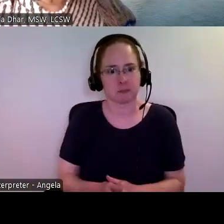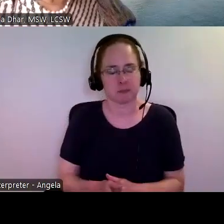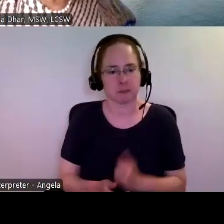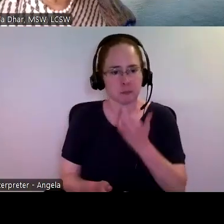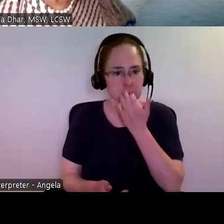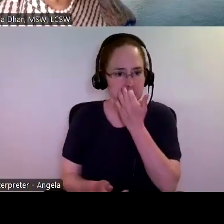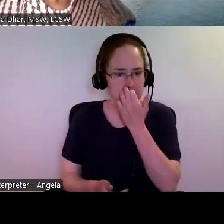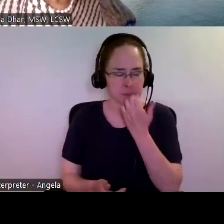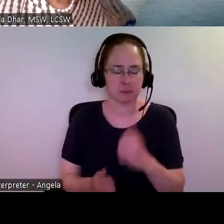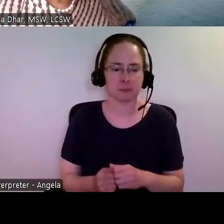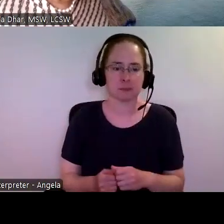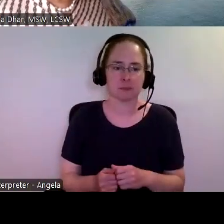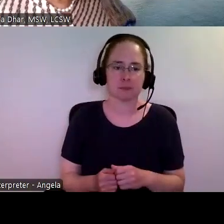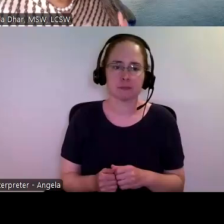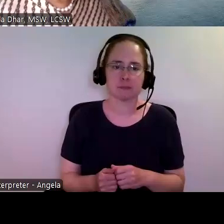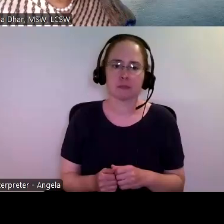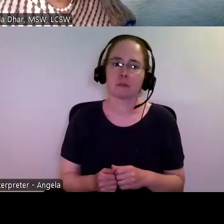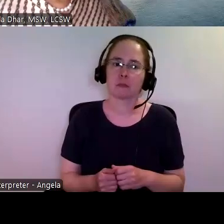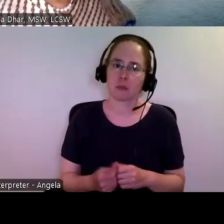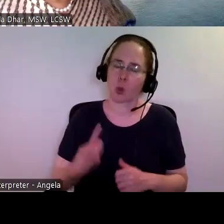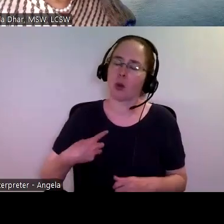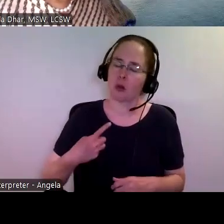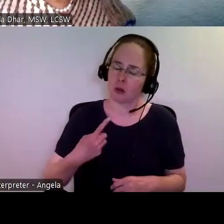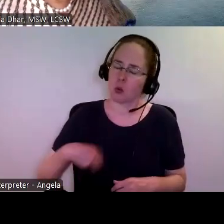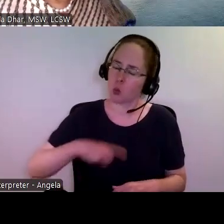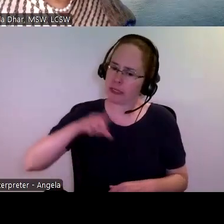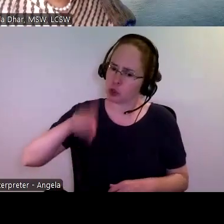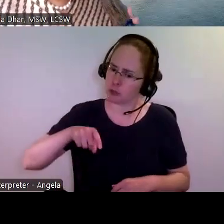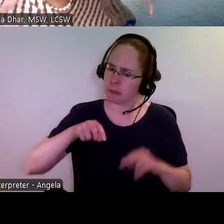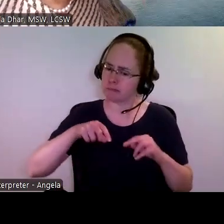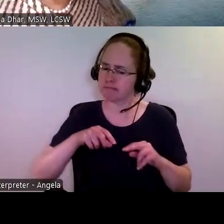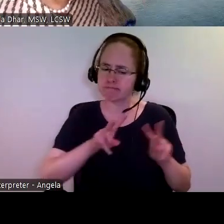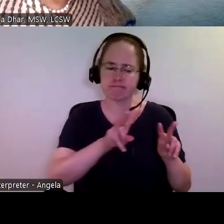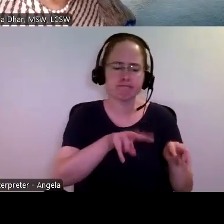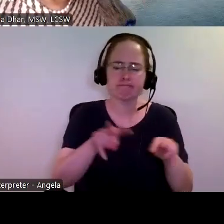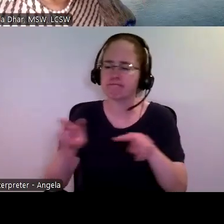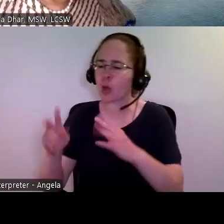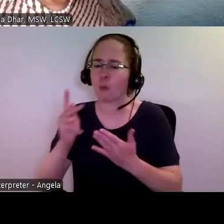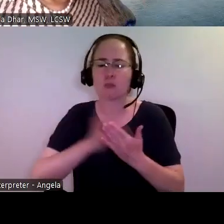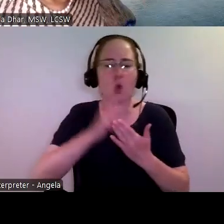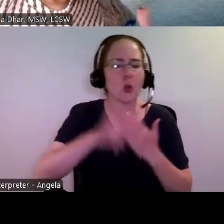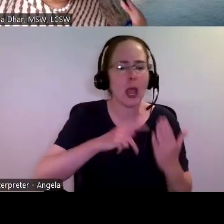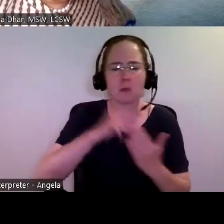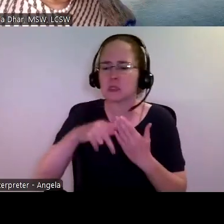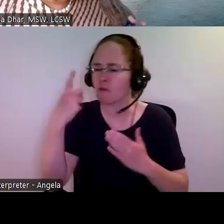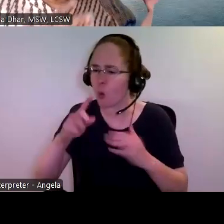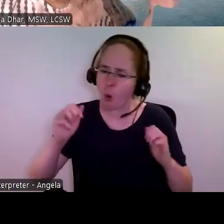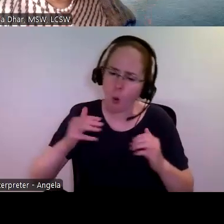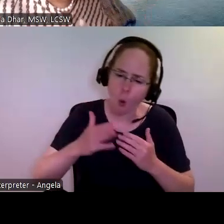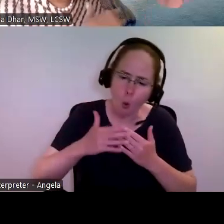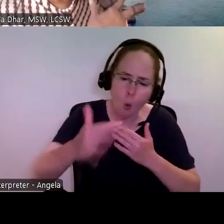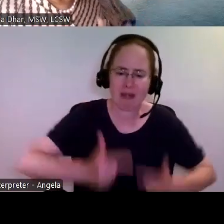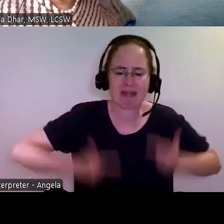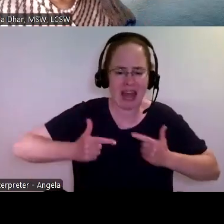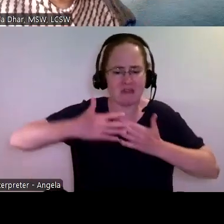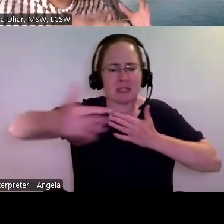I always talk about we need to be looking at programming across the lifespan. Often we